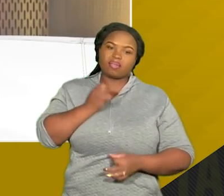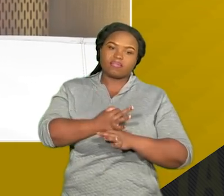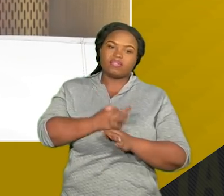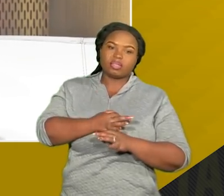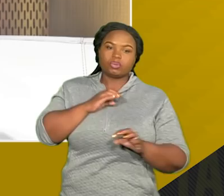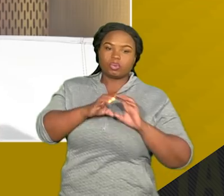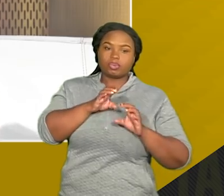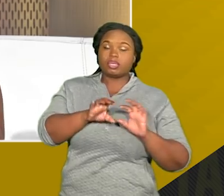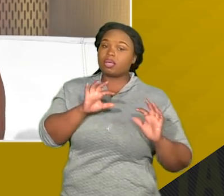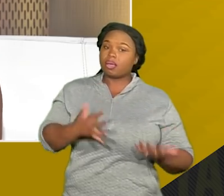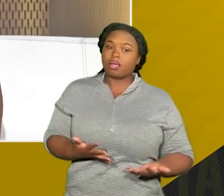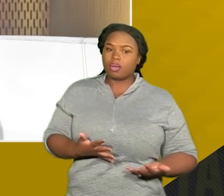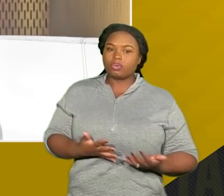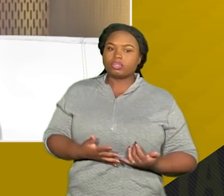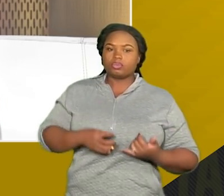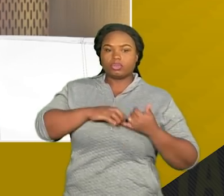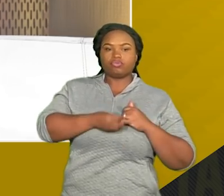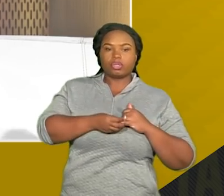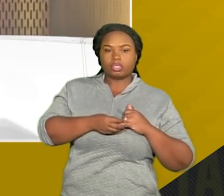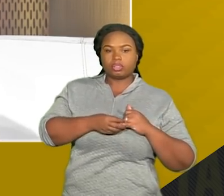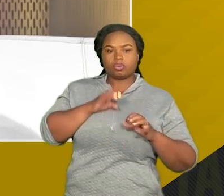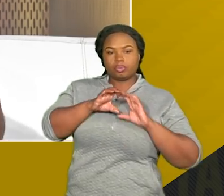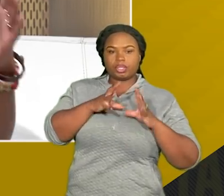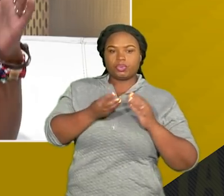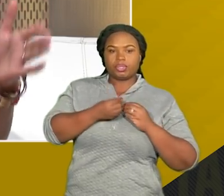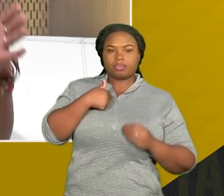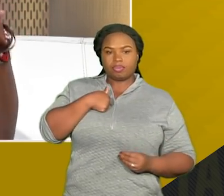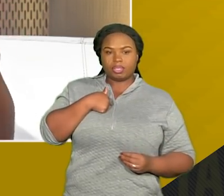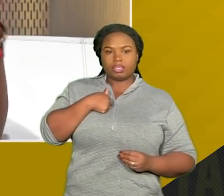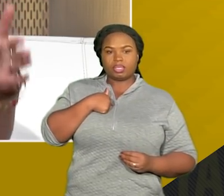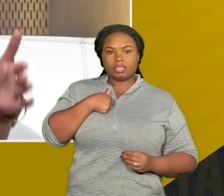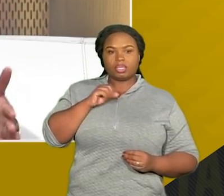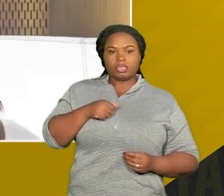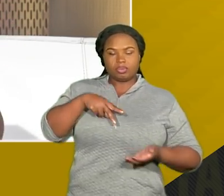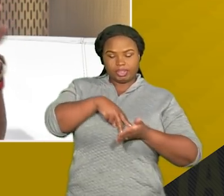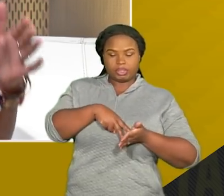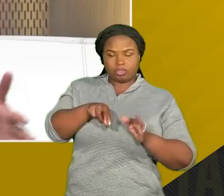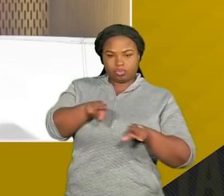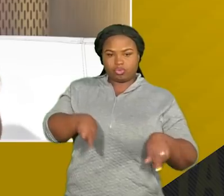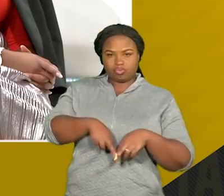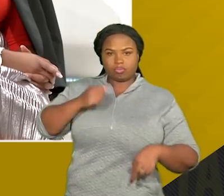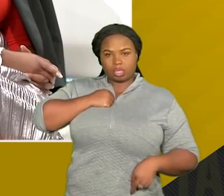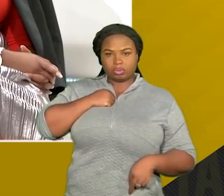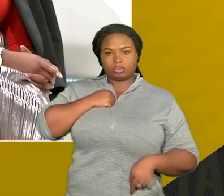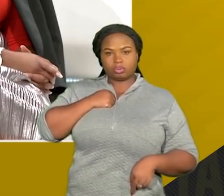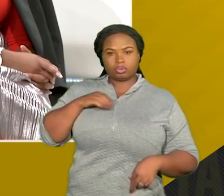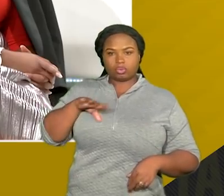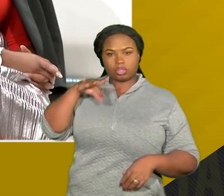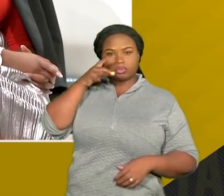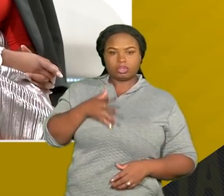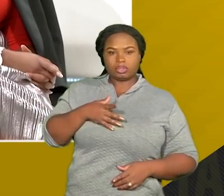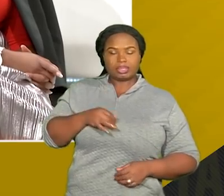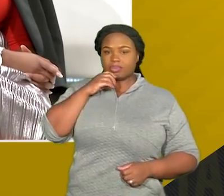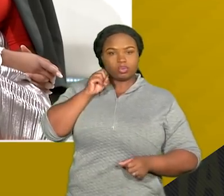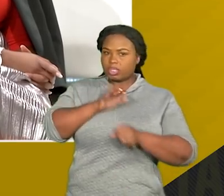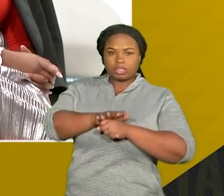he knows how to try come to speak to me is by actual coming to stand in my room, as present as a spirit. He's not coming to